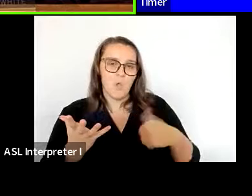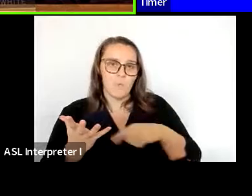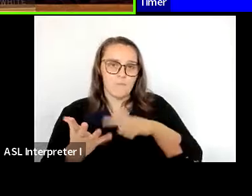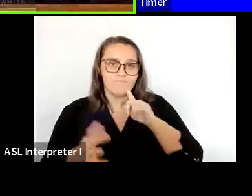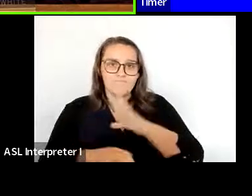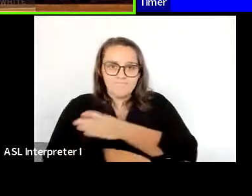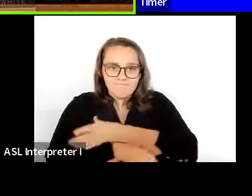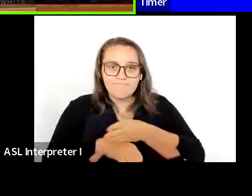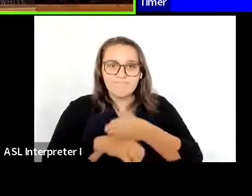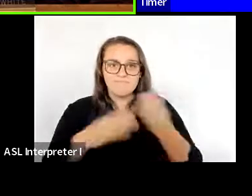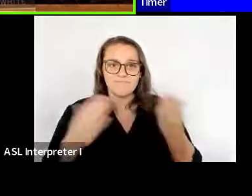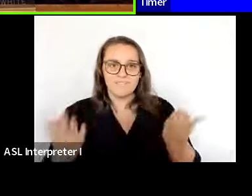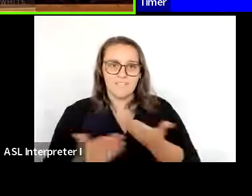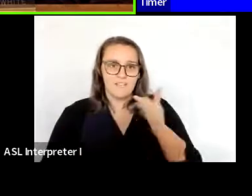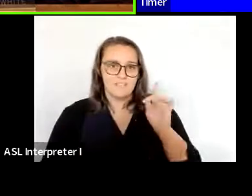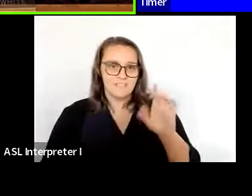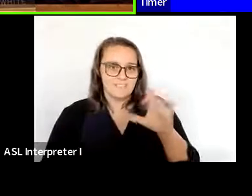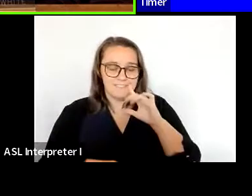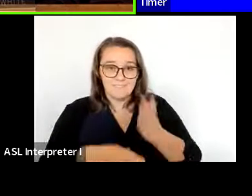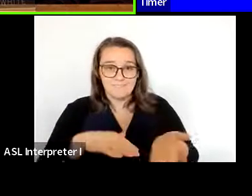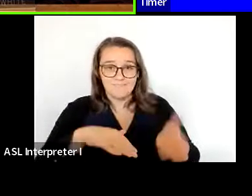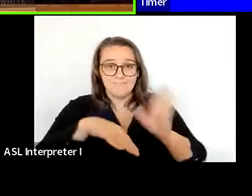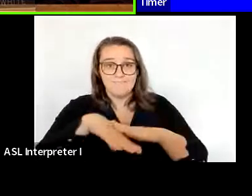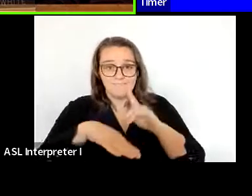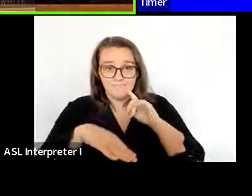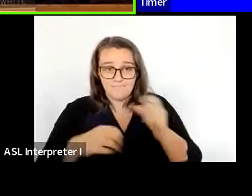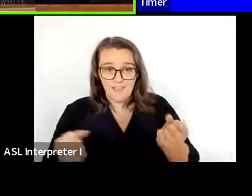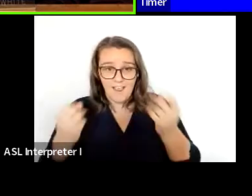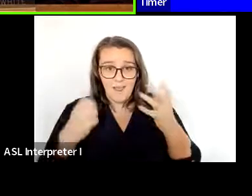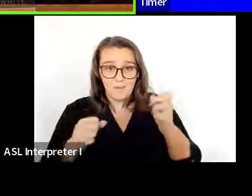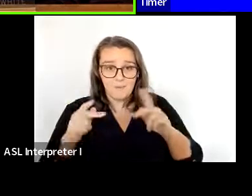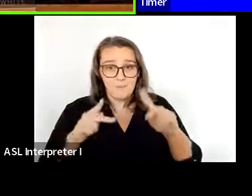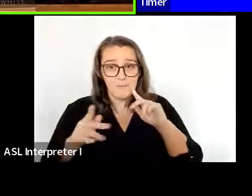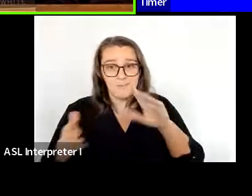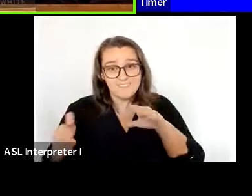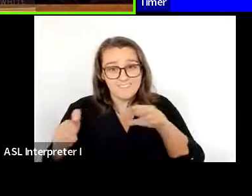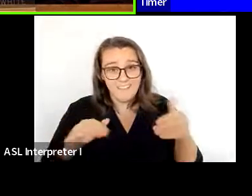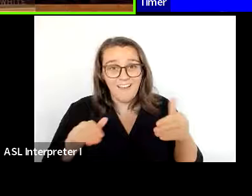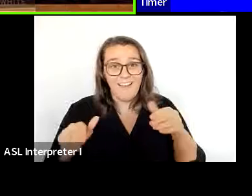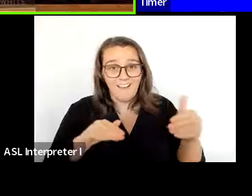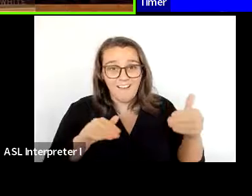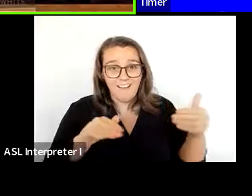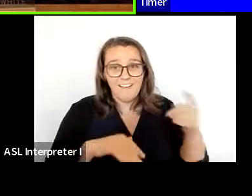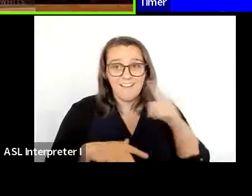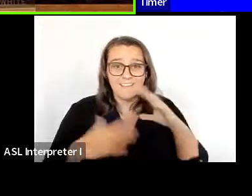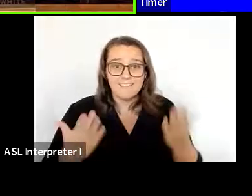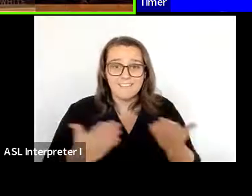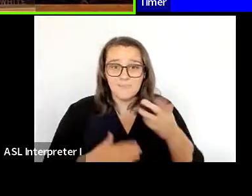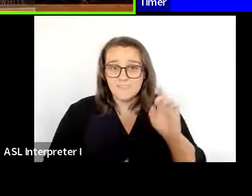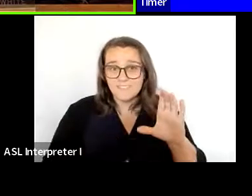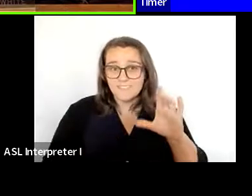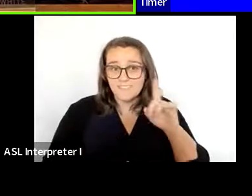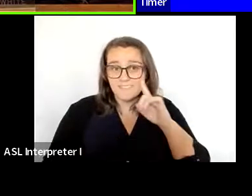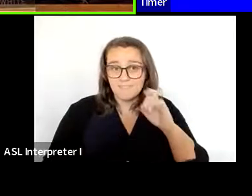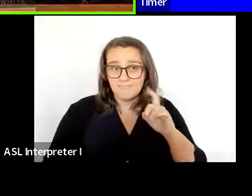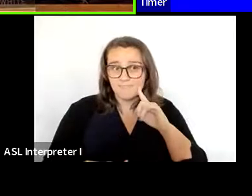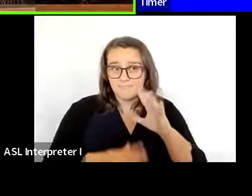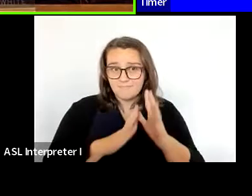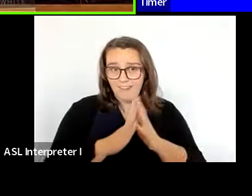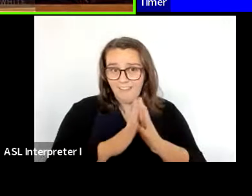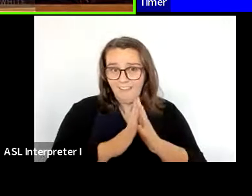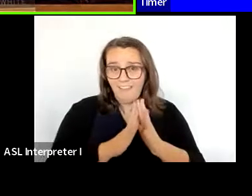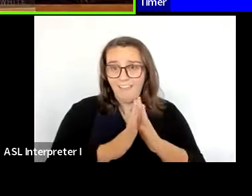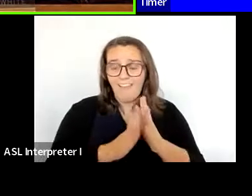are seeing an increase in the number of people losing their lives and injured on our streets as